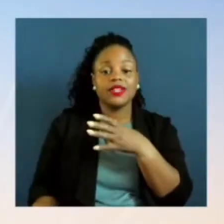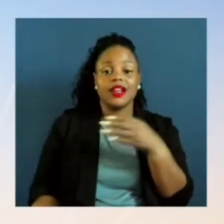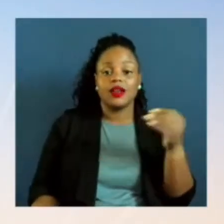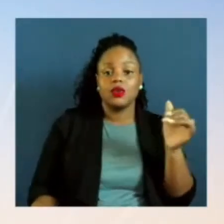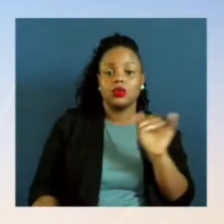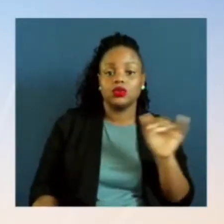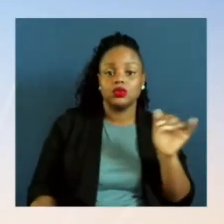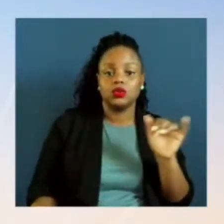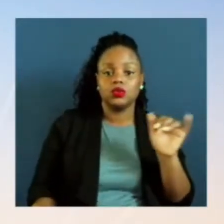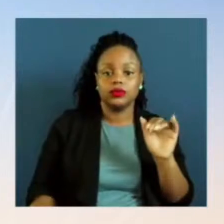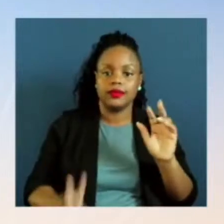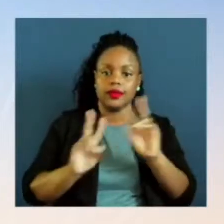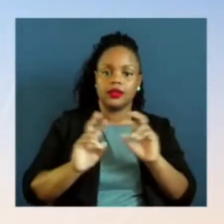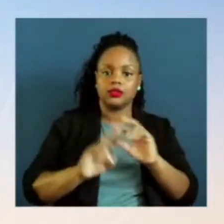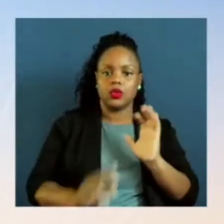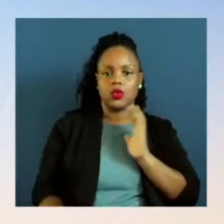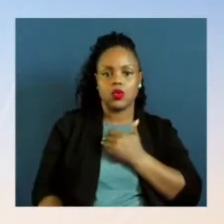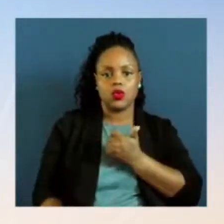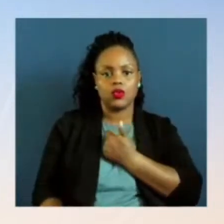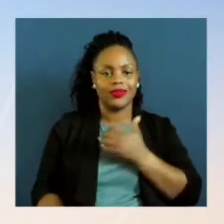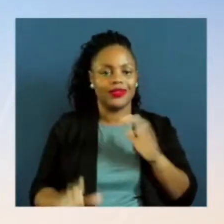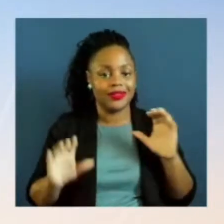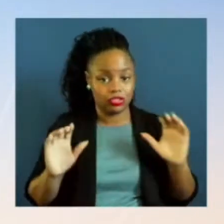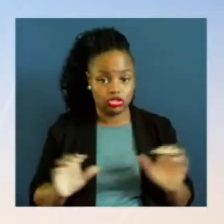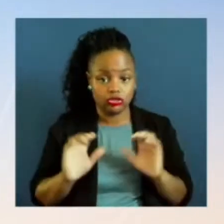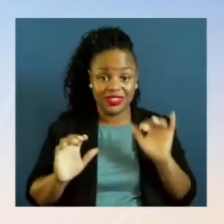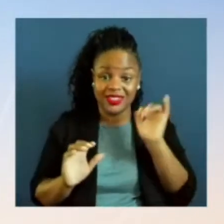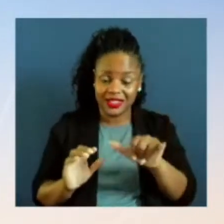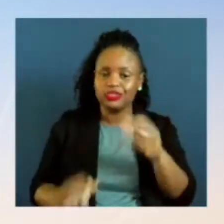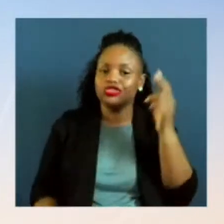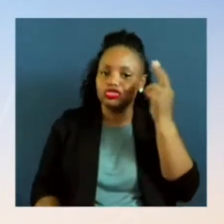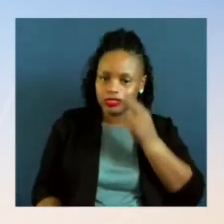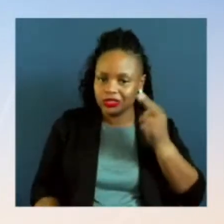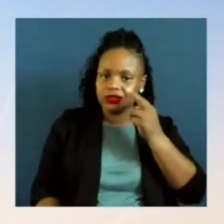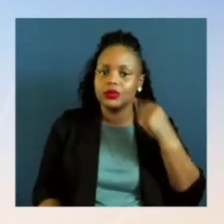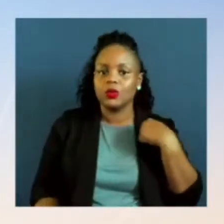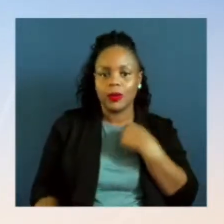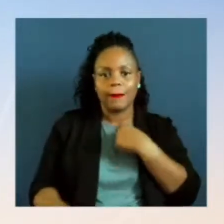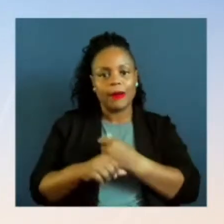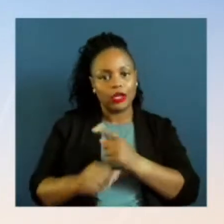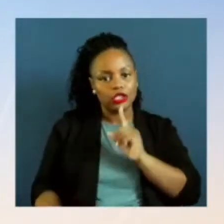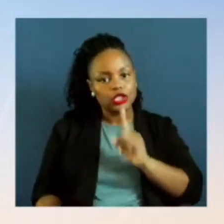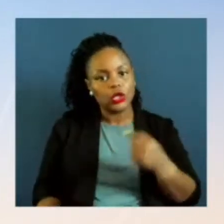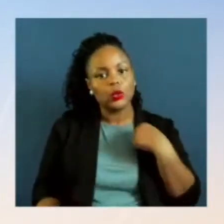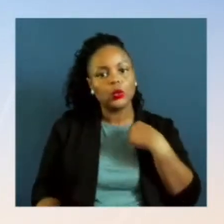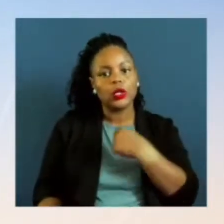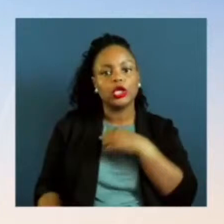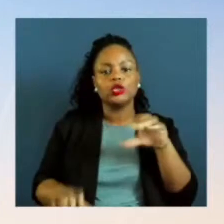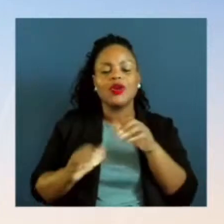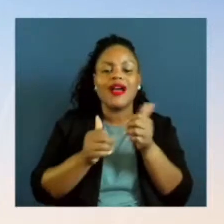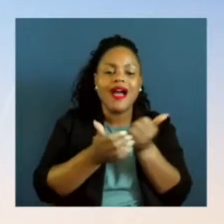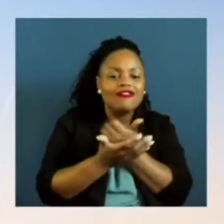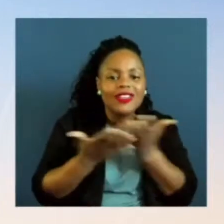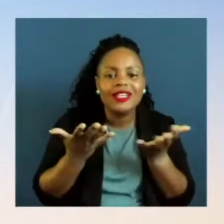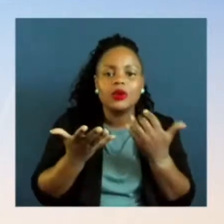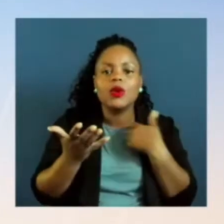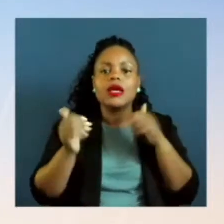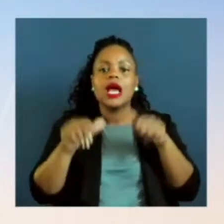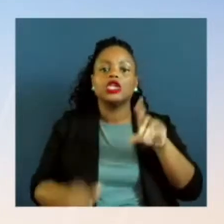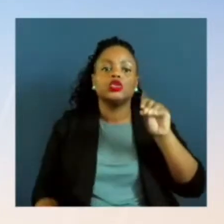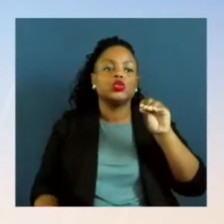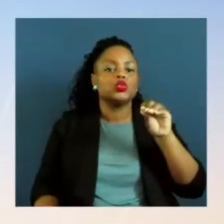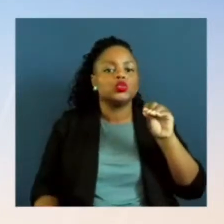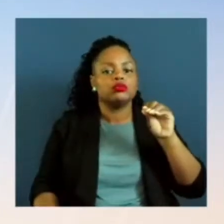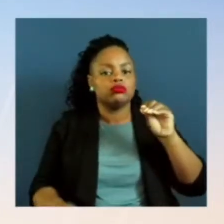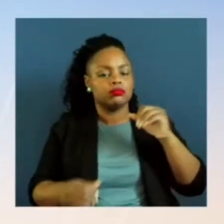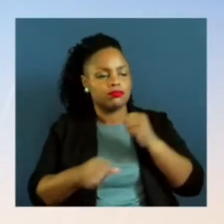reason for this today, to ensure that we're doing everything we can to lock our digital doors and ensure that our networks and our organizations are as